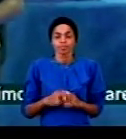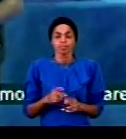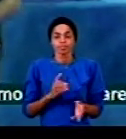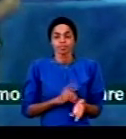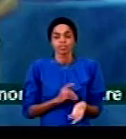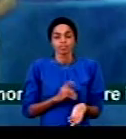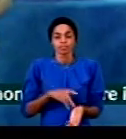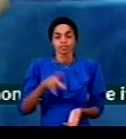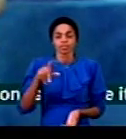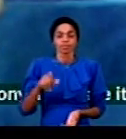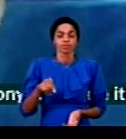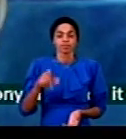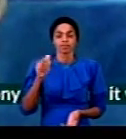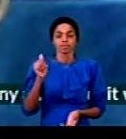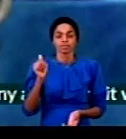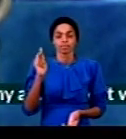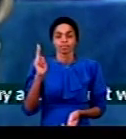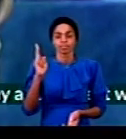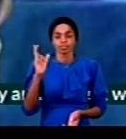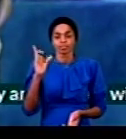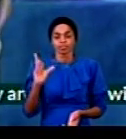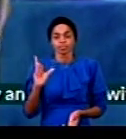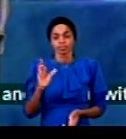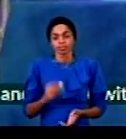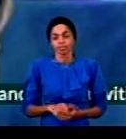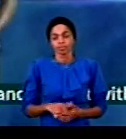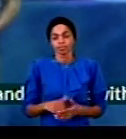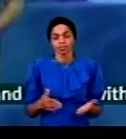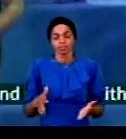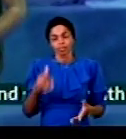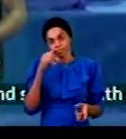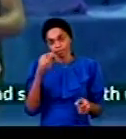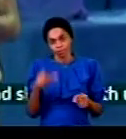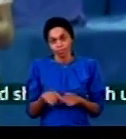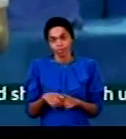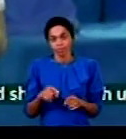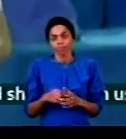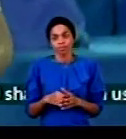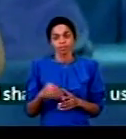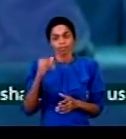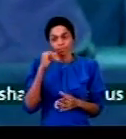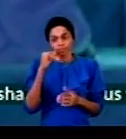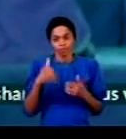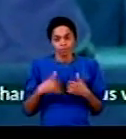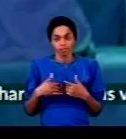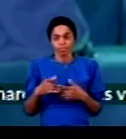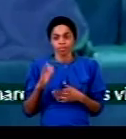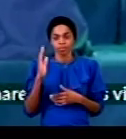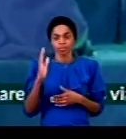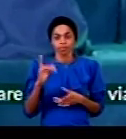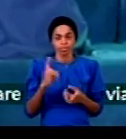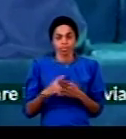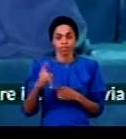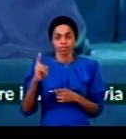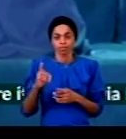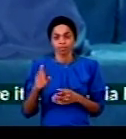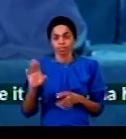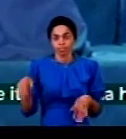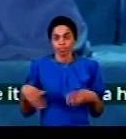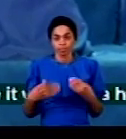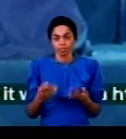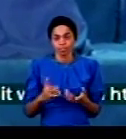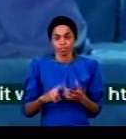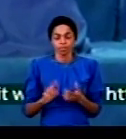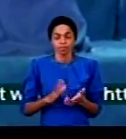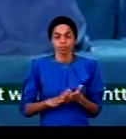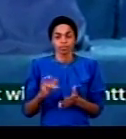glory. Let's listen to her. She shares her testimony. Praise the Lord. Praise the Lord.